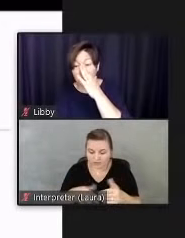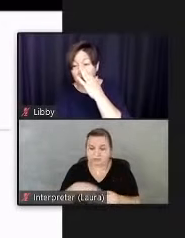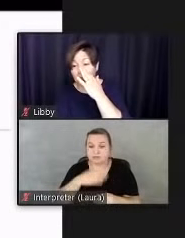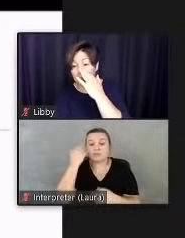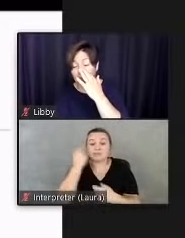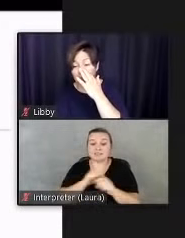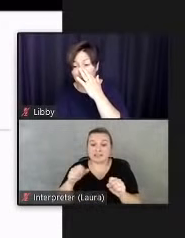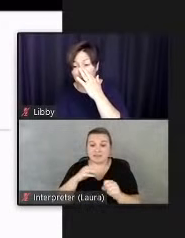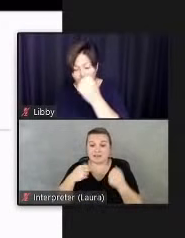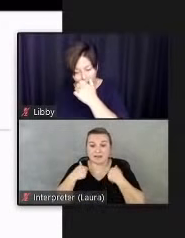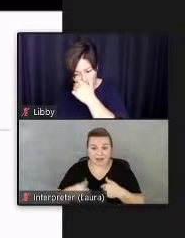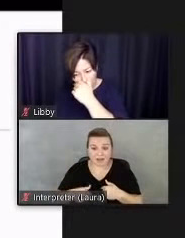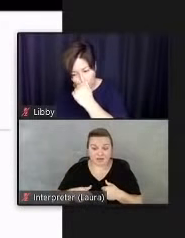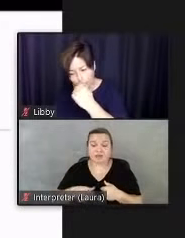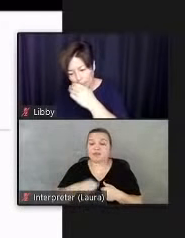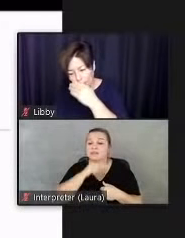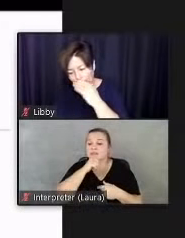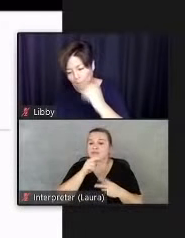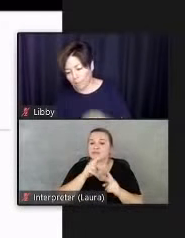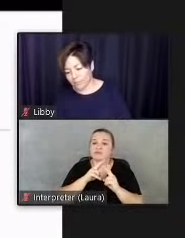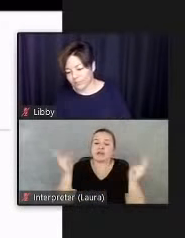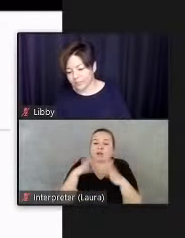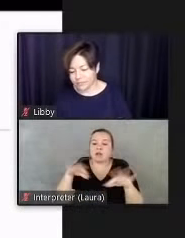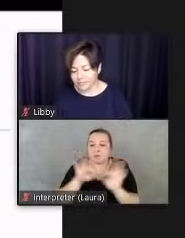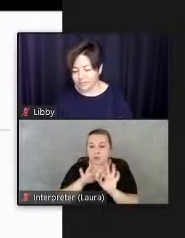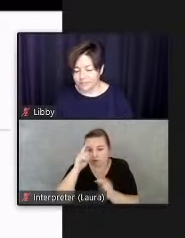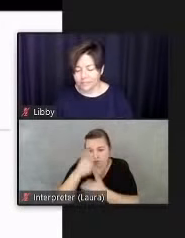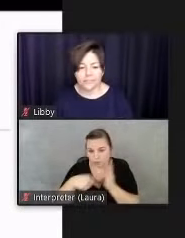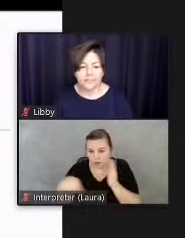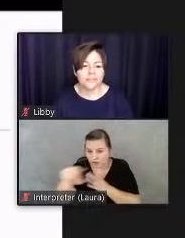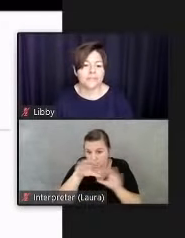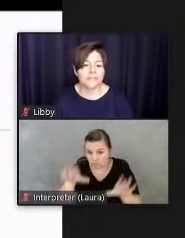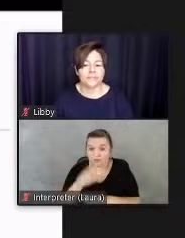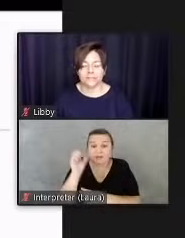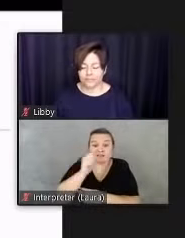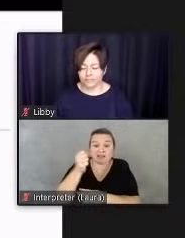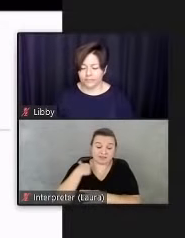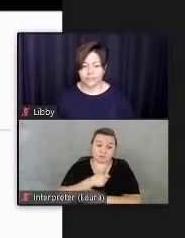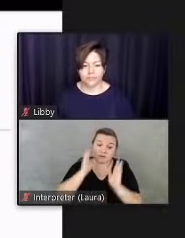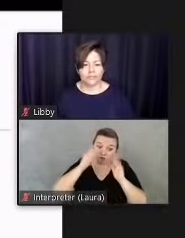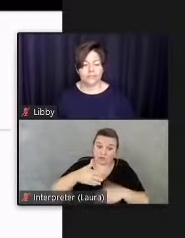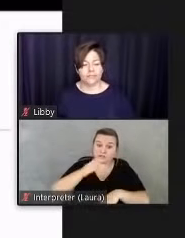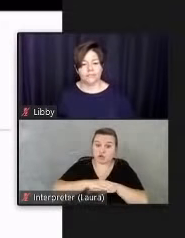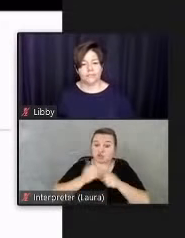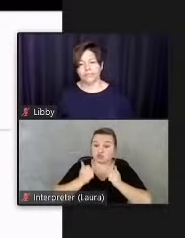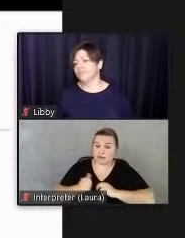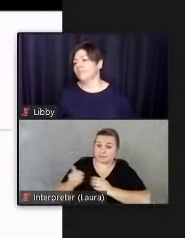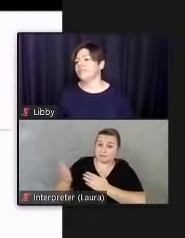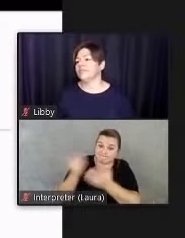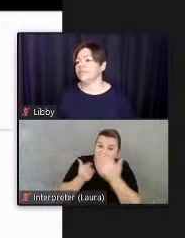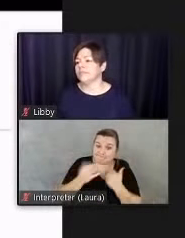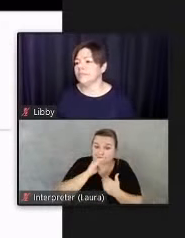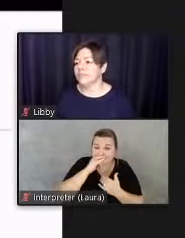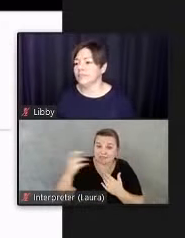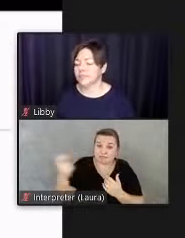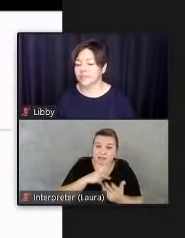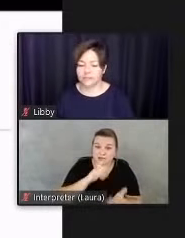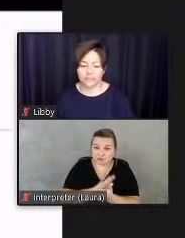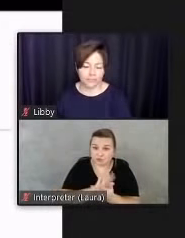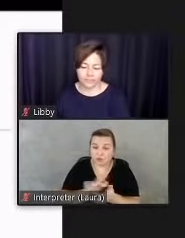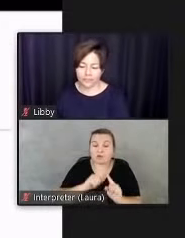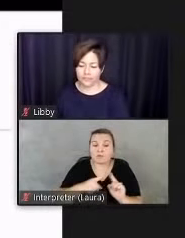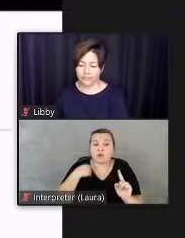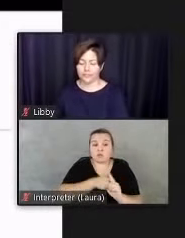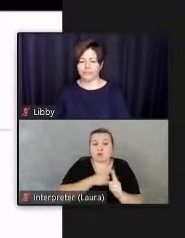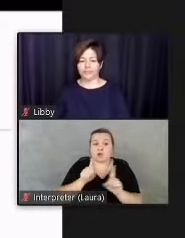and health has got to be paramount for what you're doing. Yes, we're focusing on trying to get kids back in school, and yes, we're trying to figure out how to do this, but focus